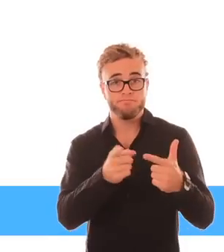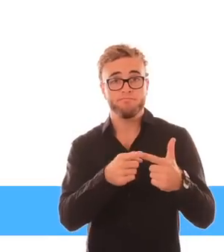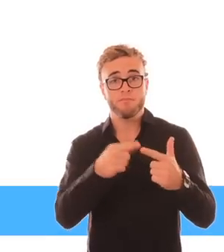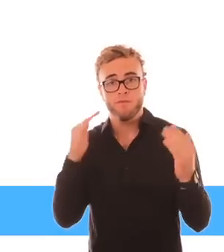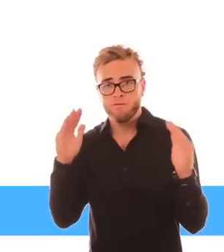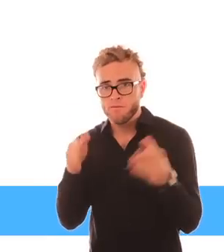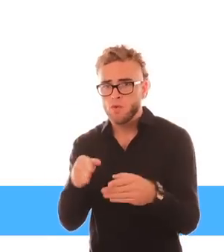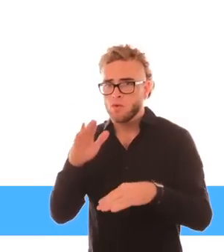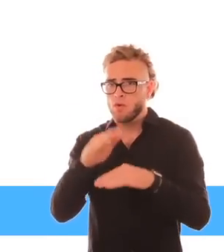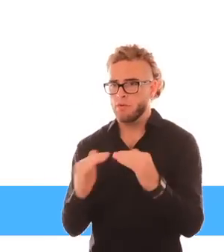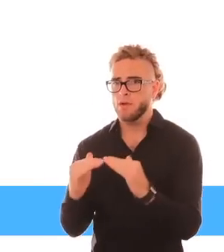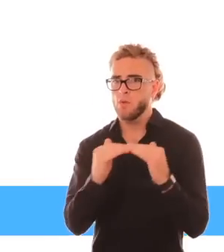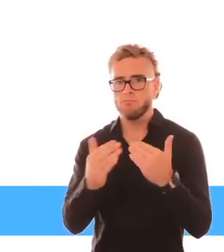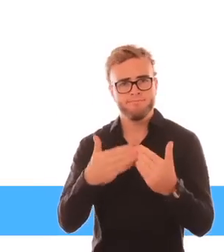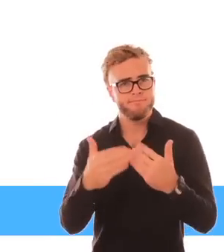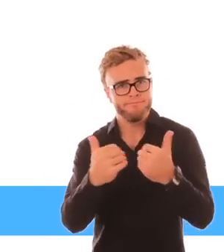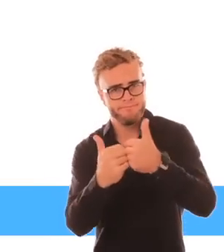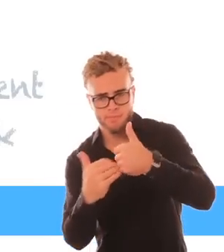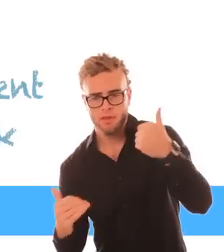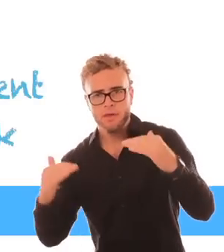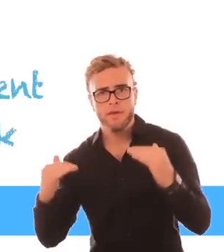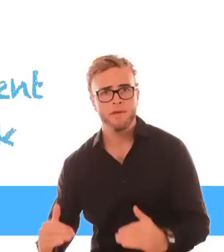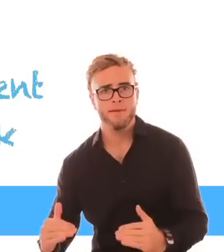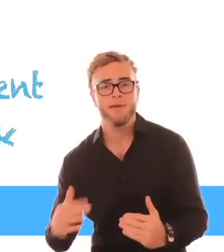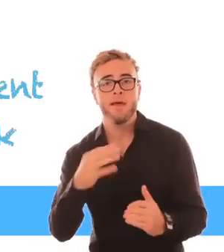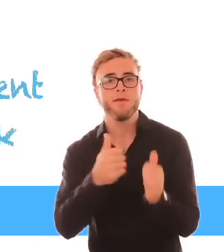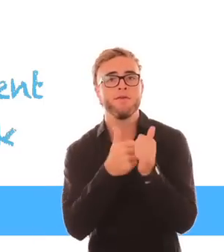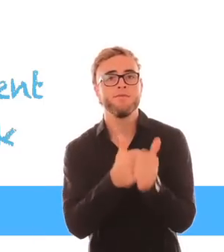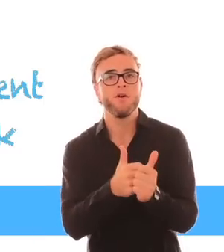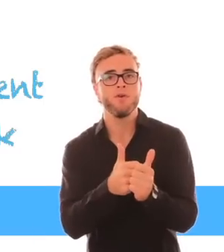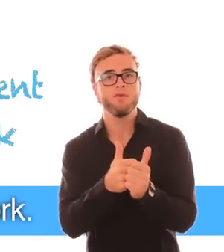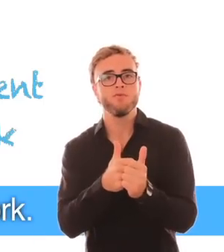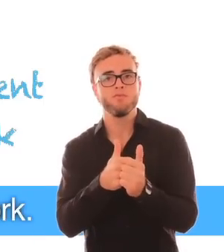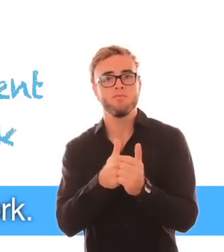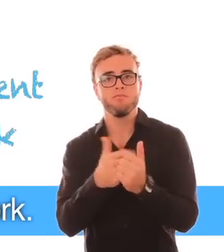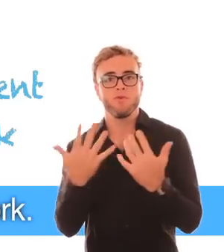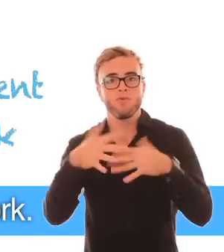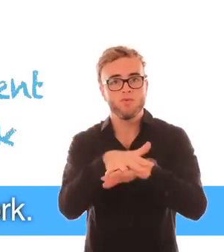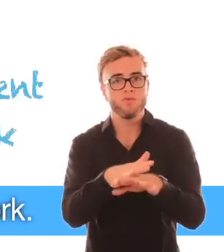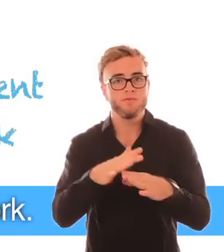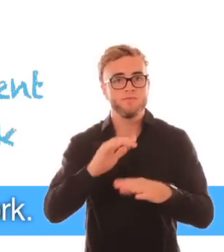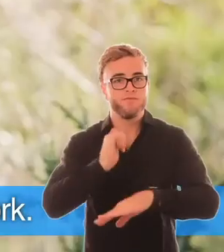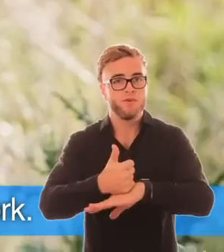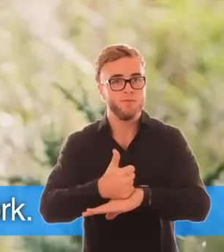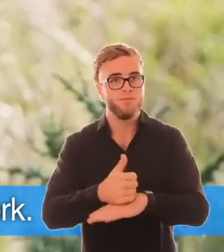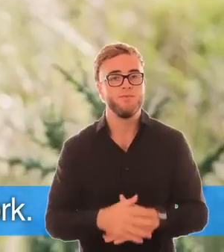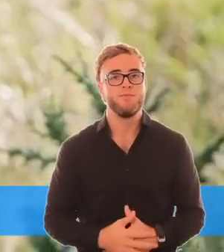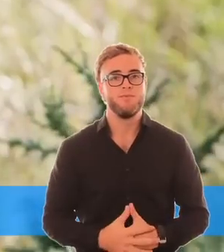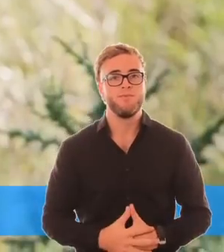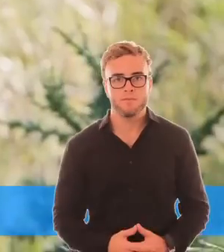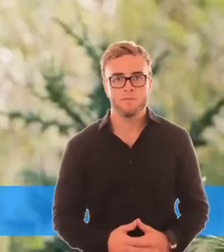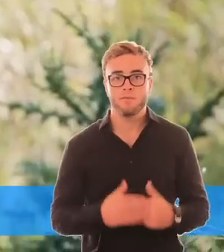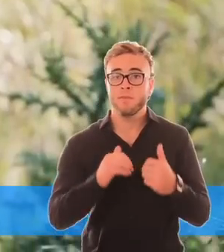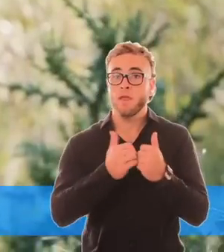a focus on equity and reaching the most marginalized, and follow an inclusive development framework. To